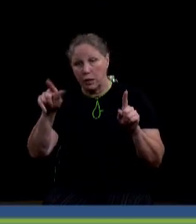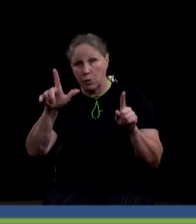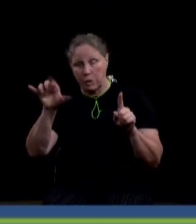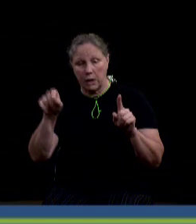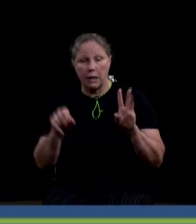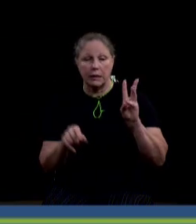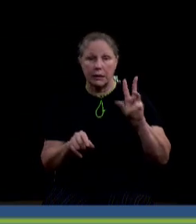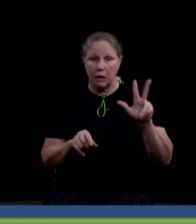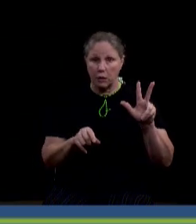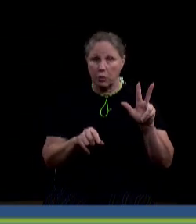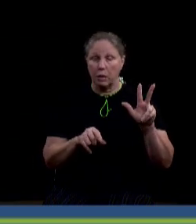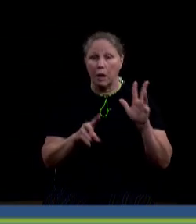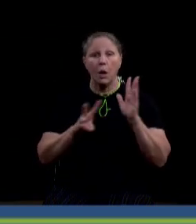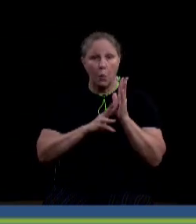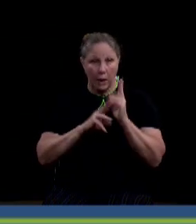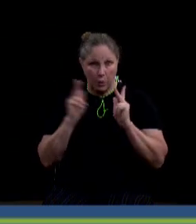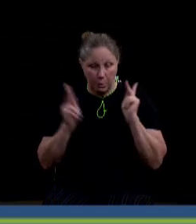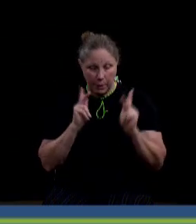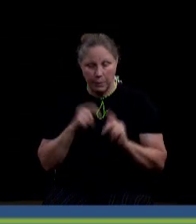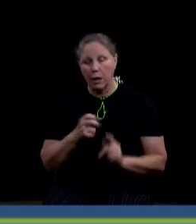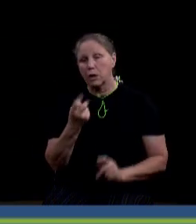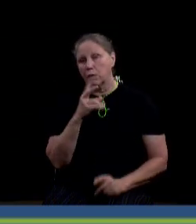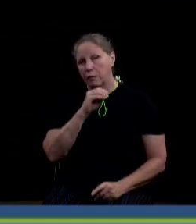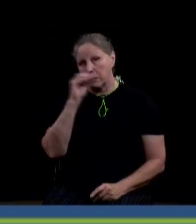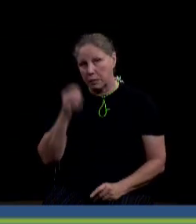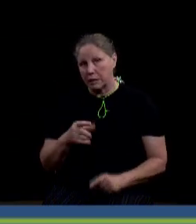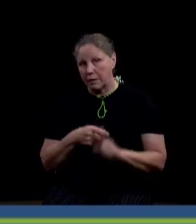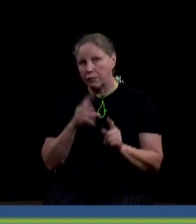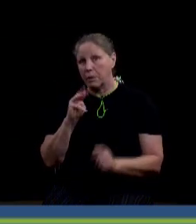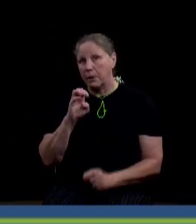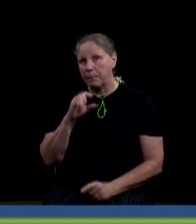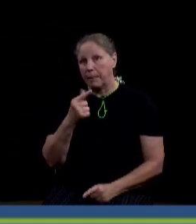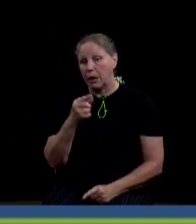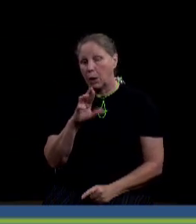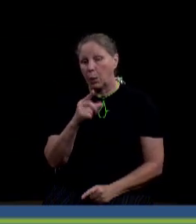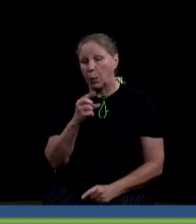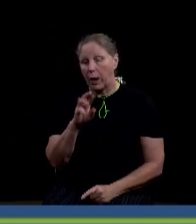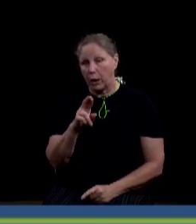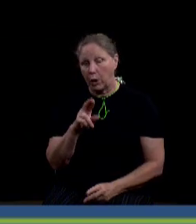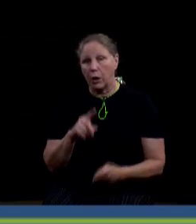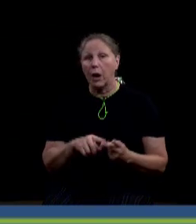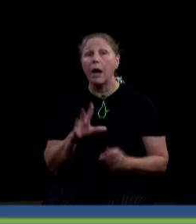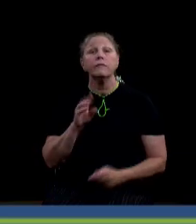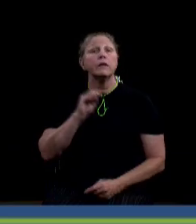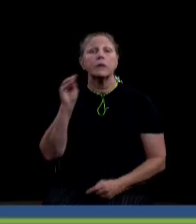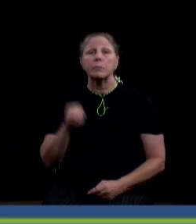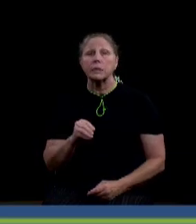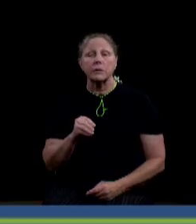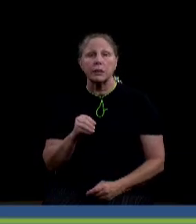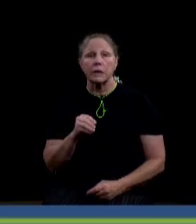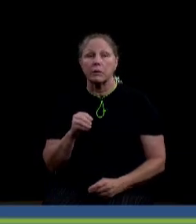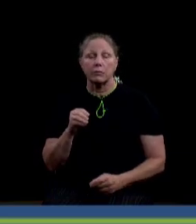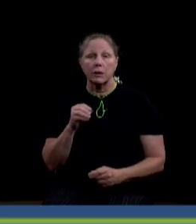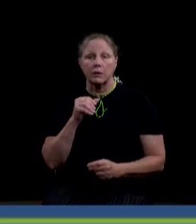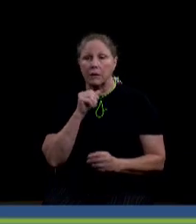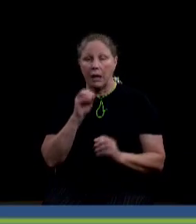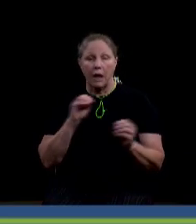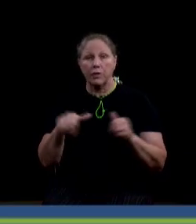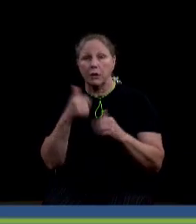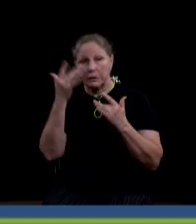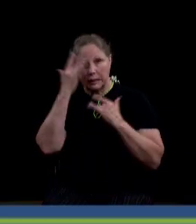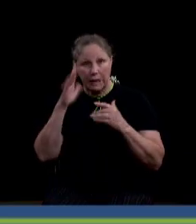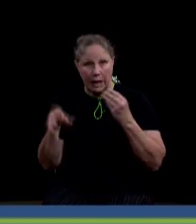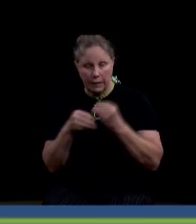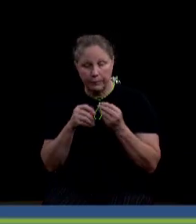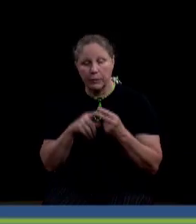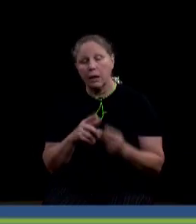are McGregor residents, and 50% did not report comorbidities, and 13.2% report they were asymptomatic.